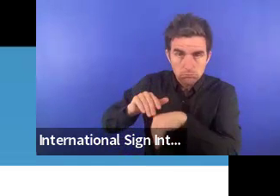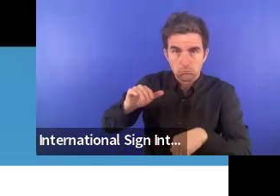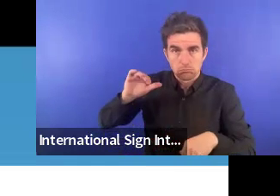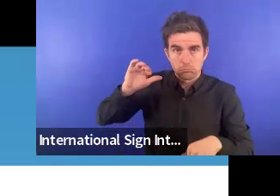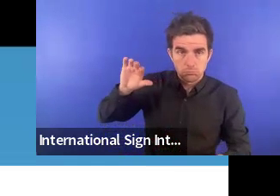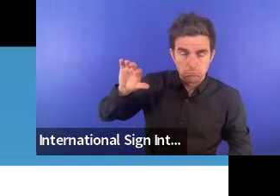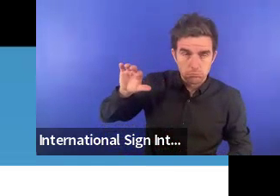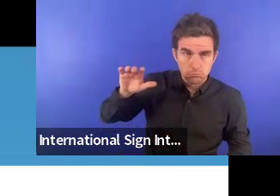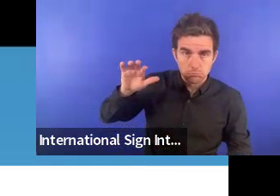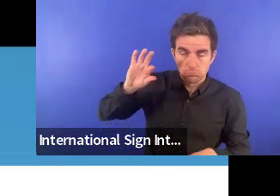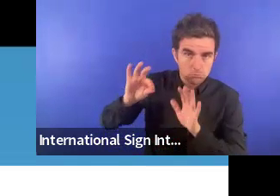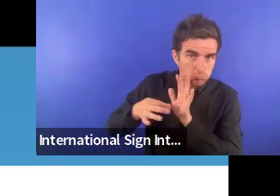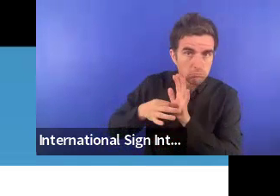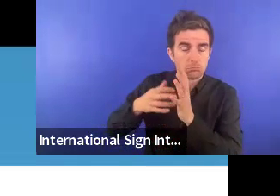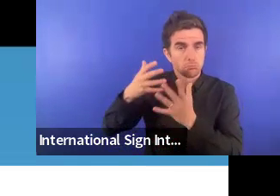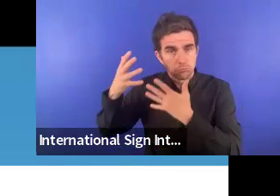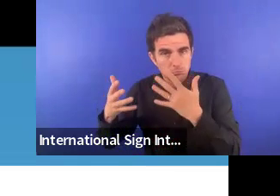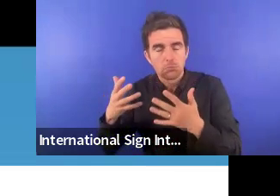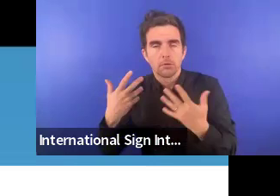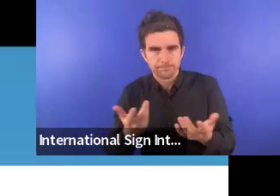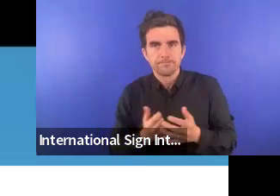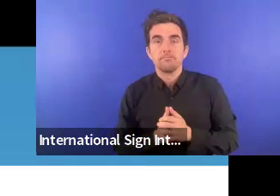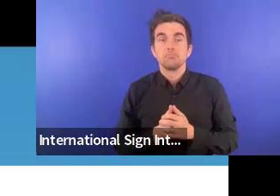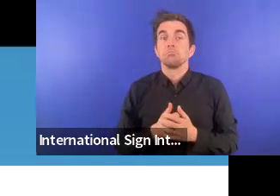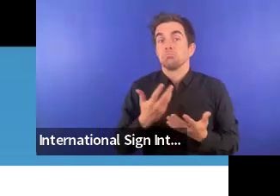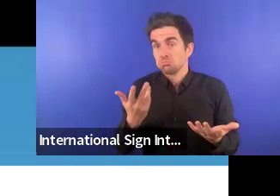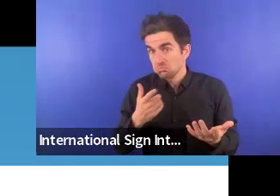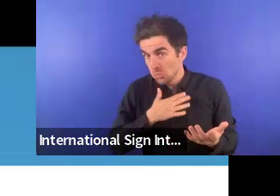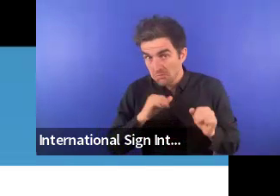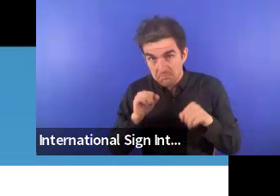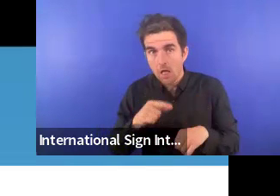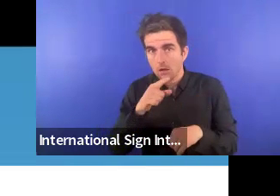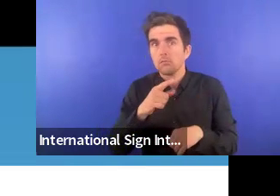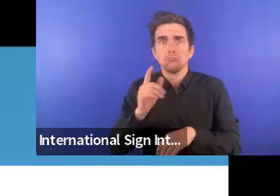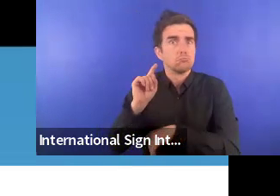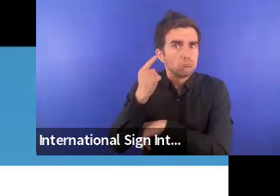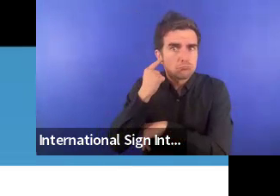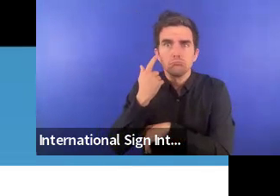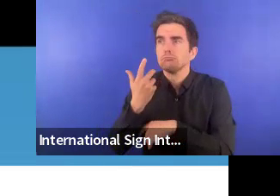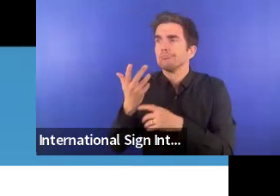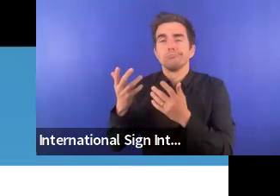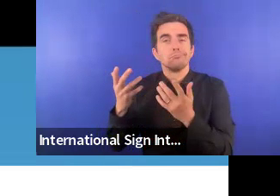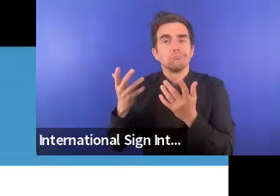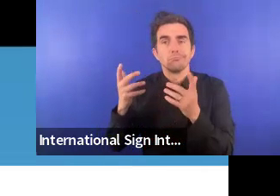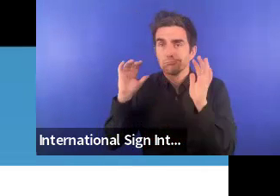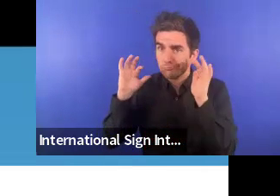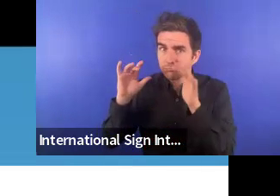happening where the decision maker you're trying to reach is going to be, you want to go there and maybe try